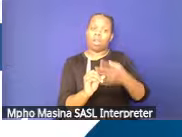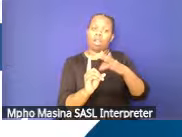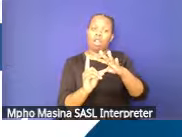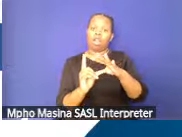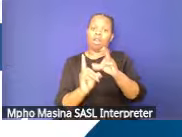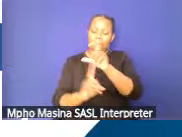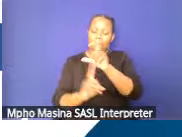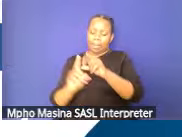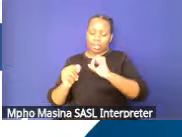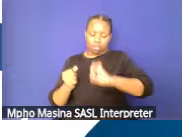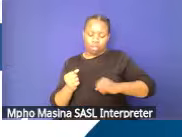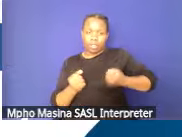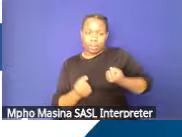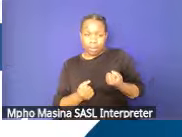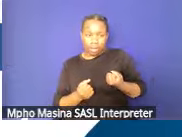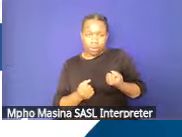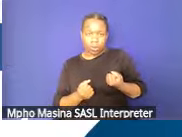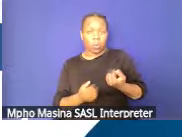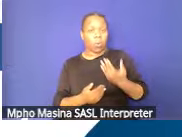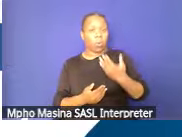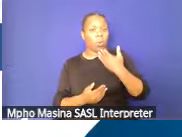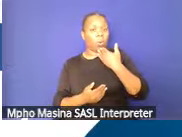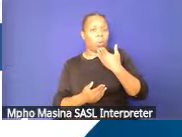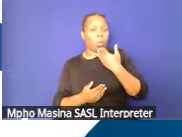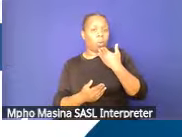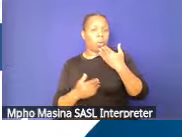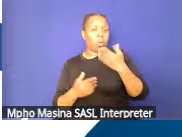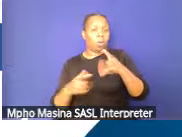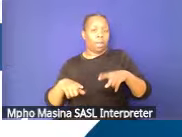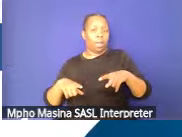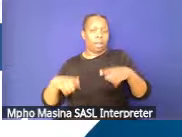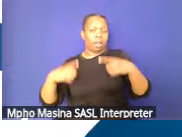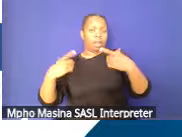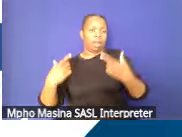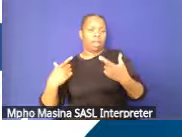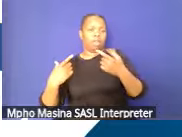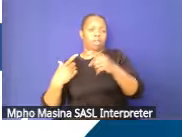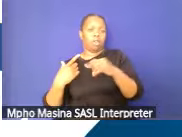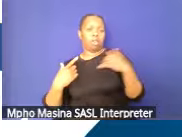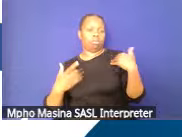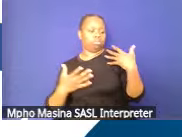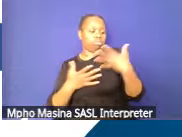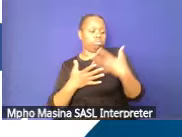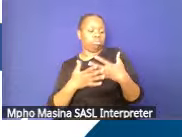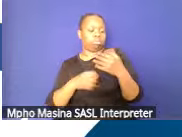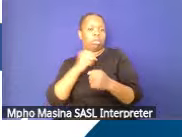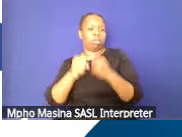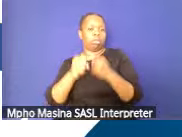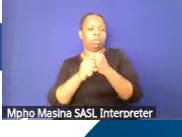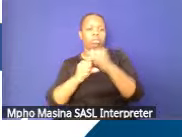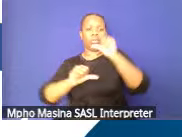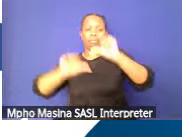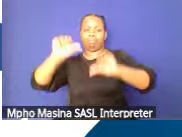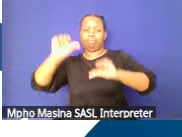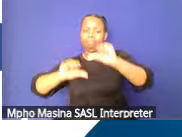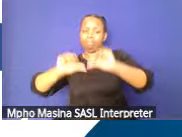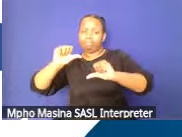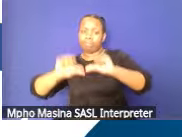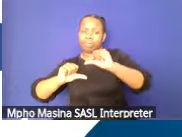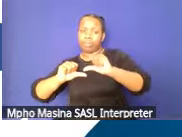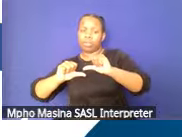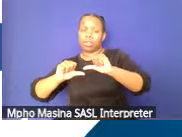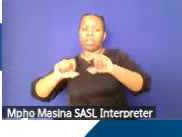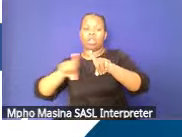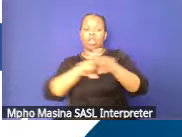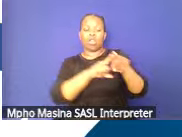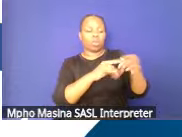spouse who was alive during the portion of a year of assessment and who is